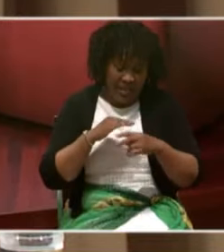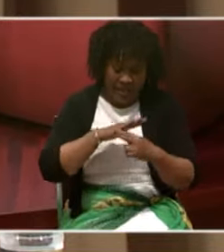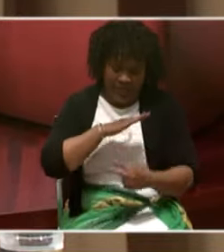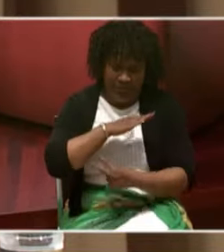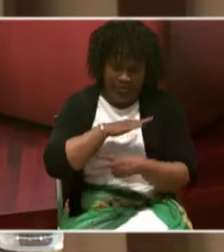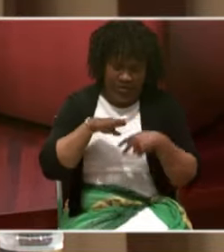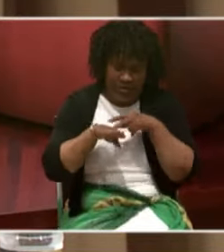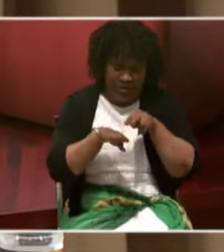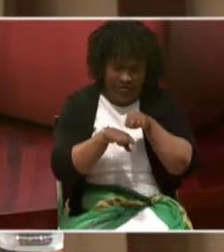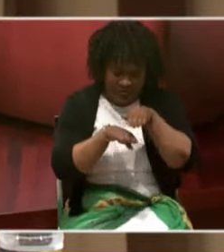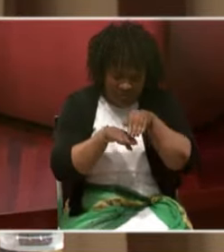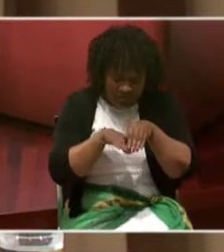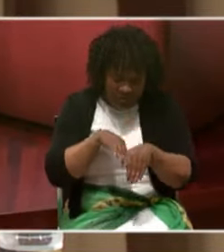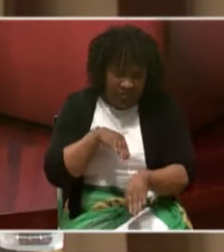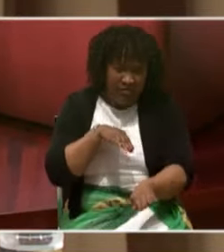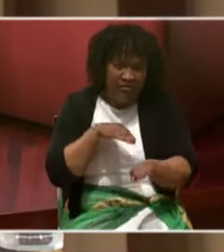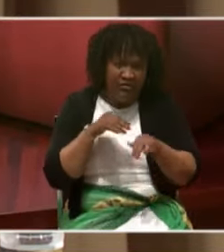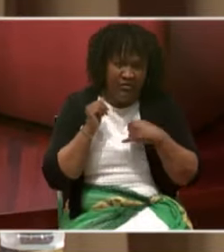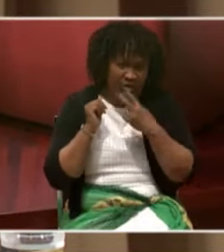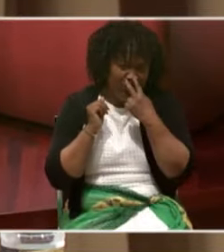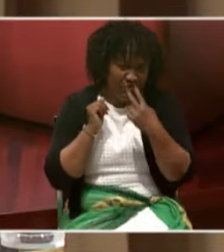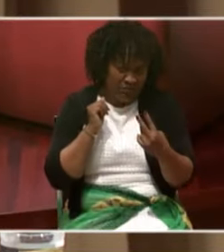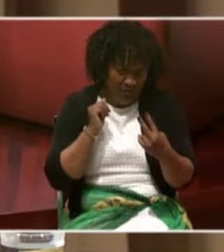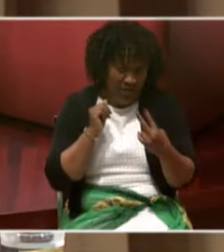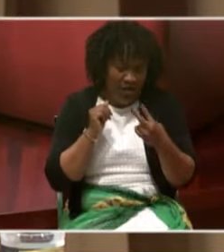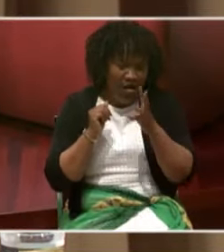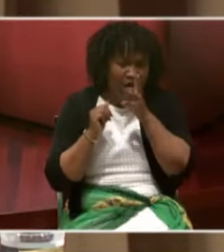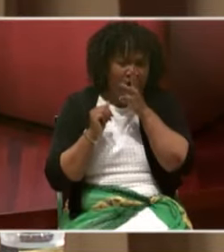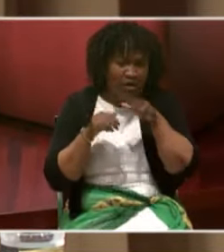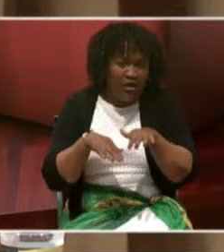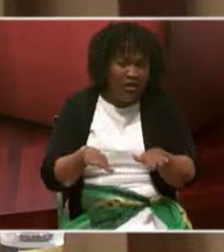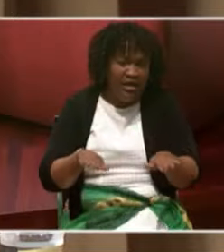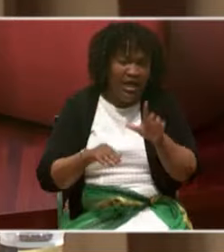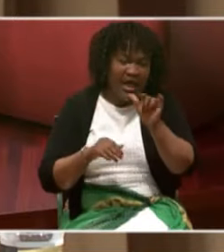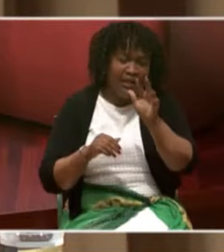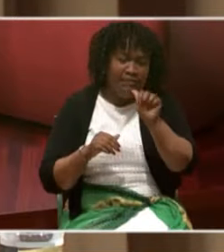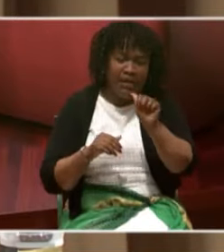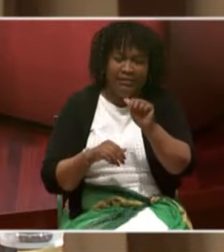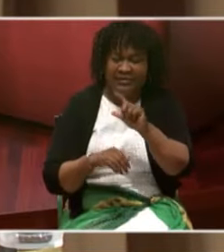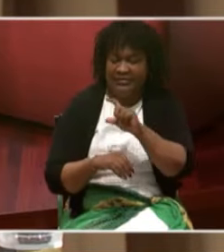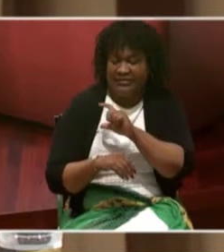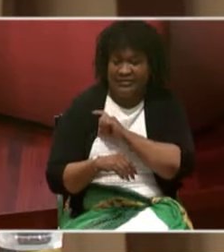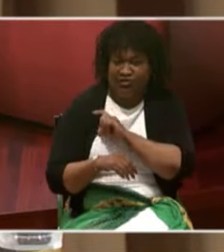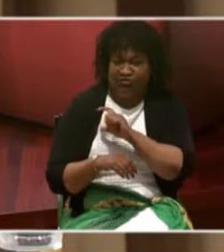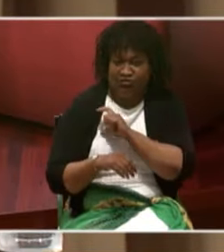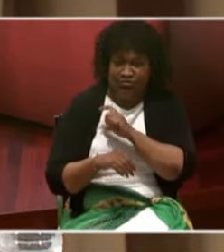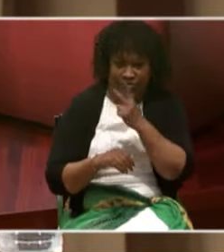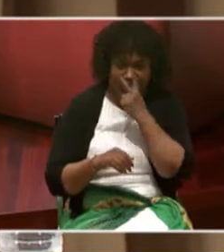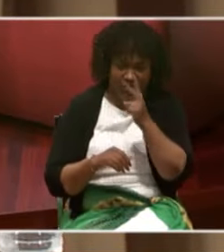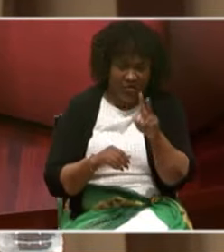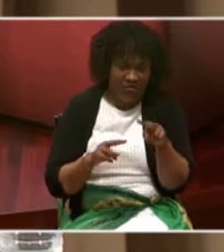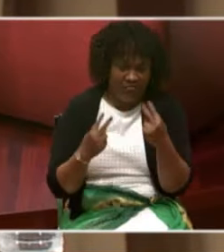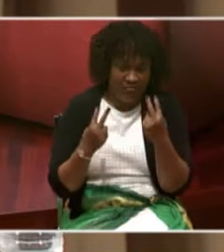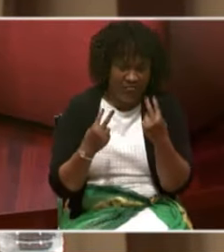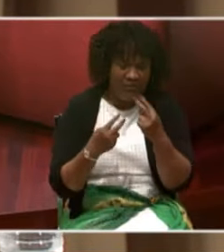morning, Dr. Martin Luther King Jr. and Reverend Ralph Abernathy came to Selma. They came